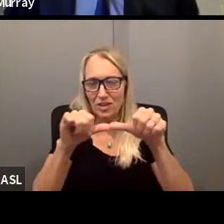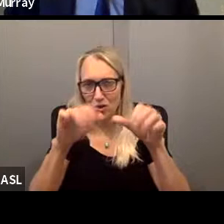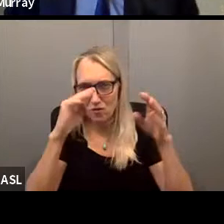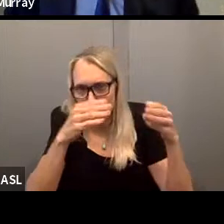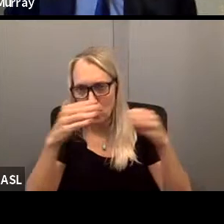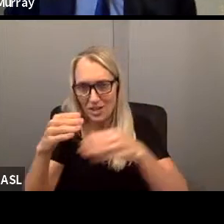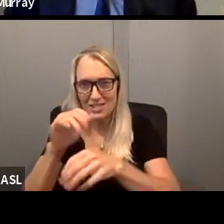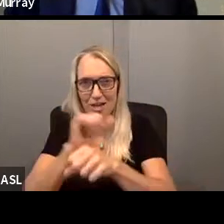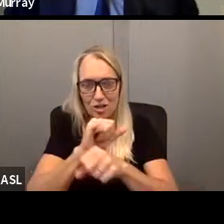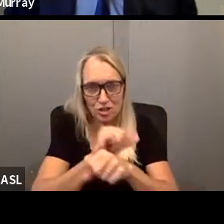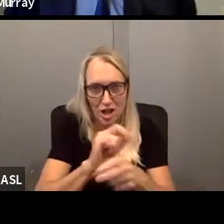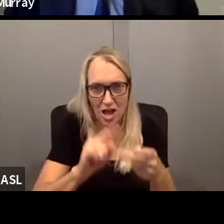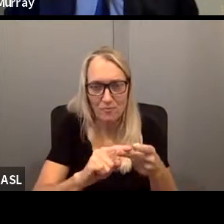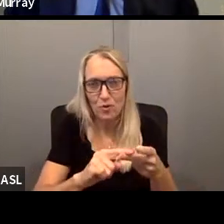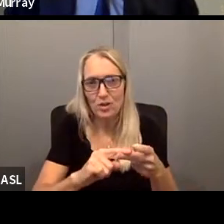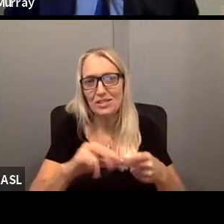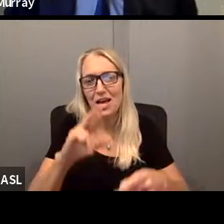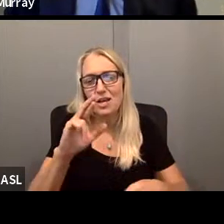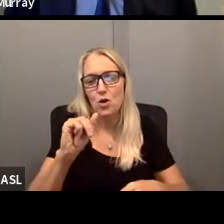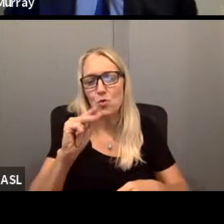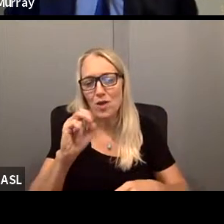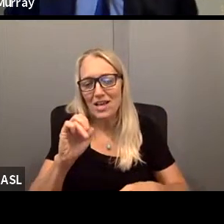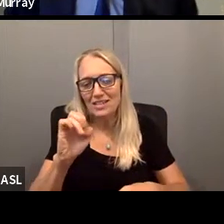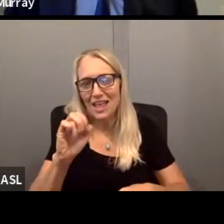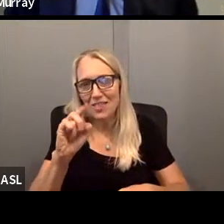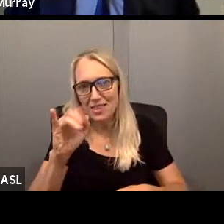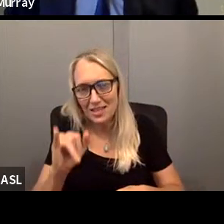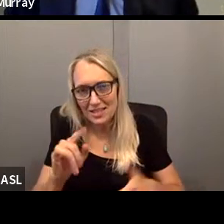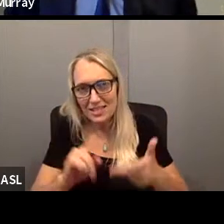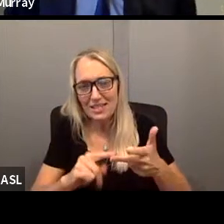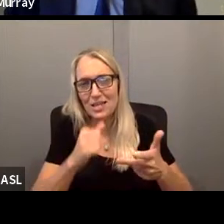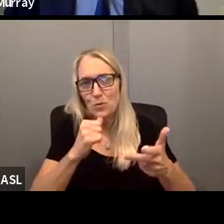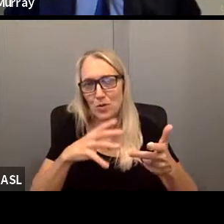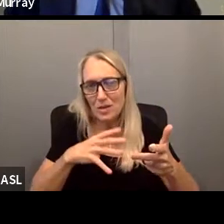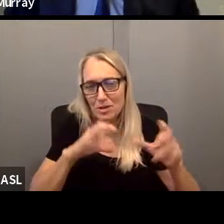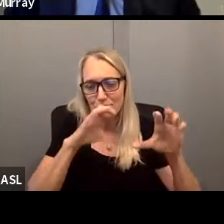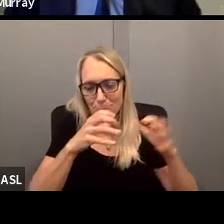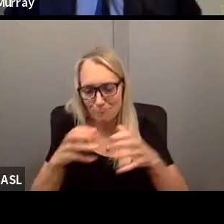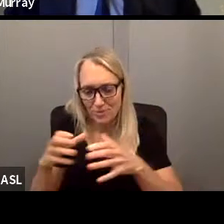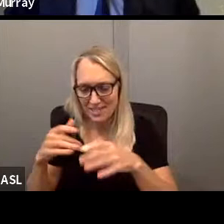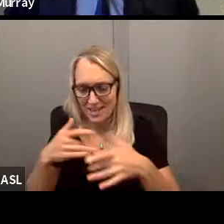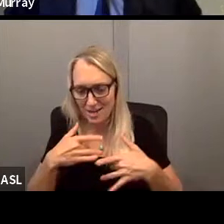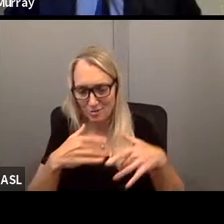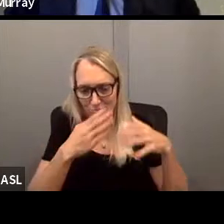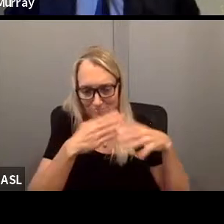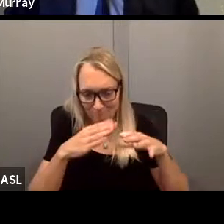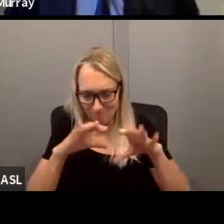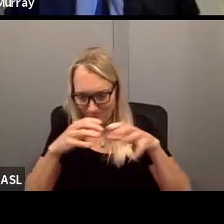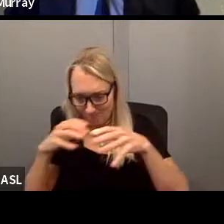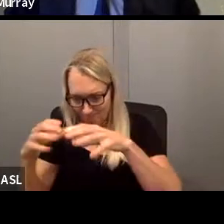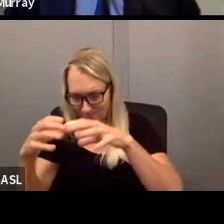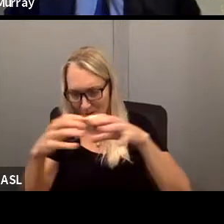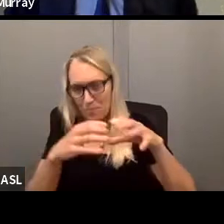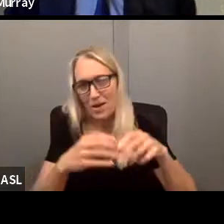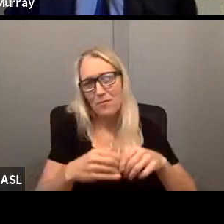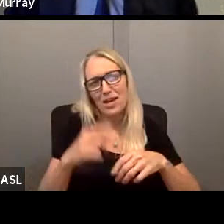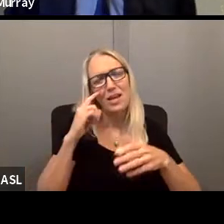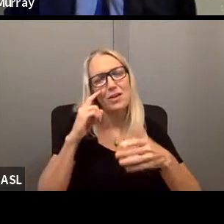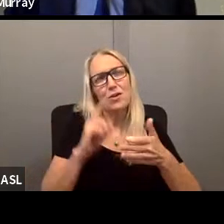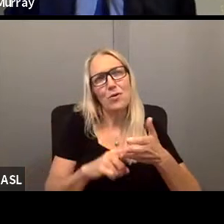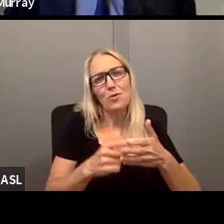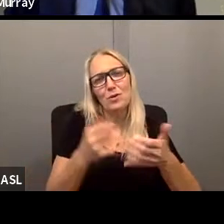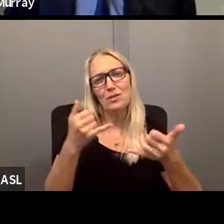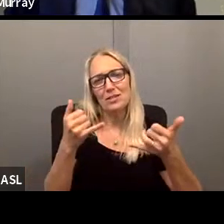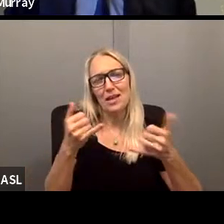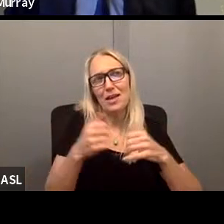our ethnicity, those of us that are women. And what I'm finding as